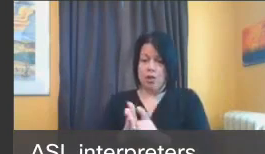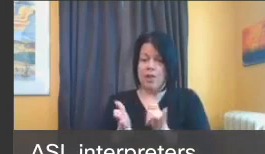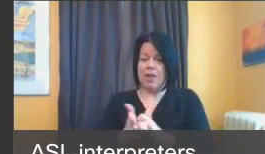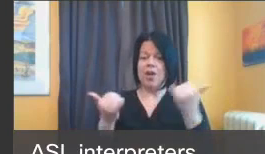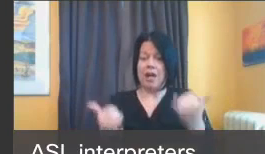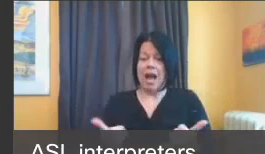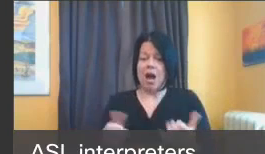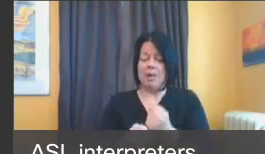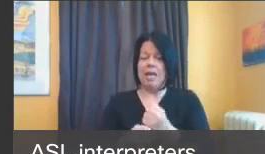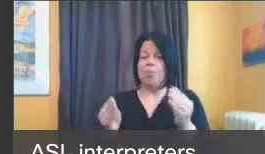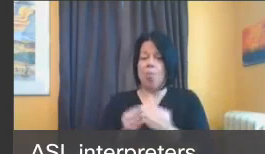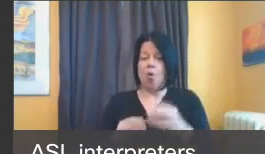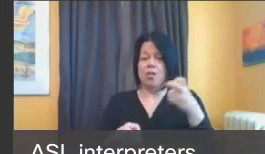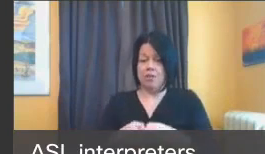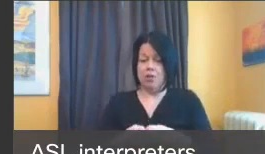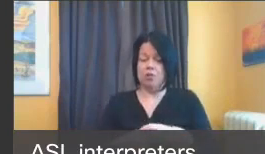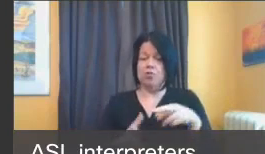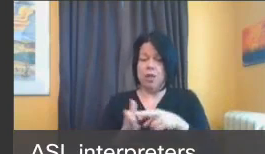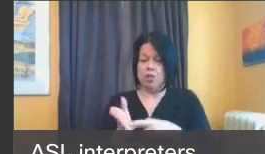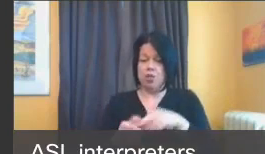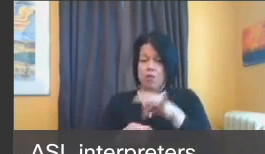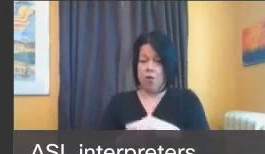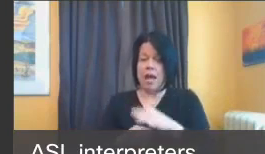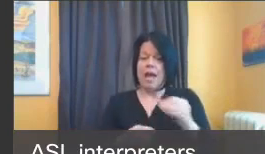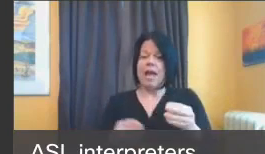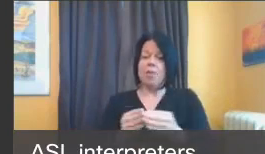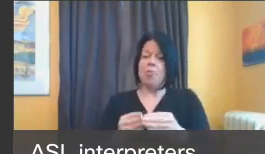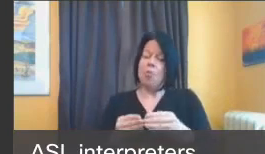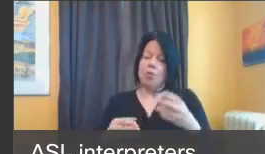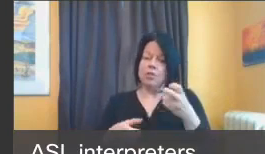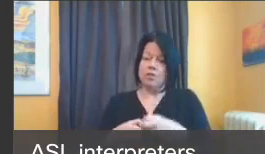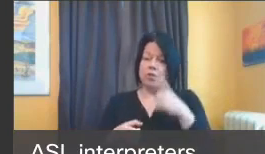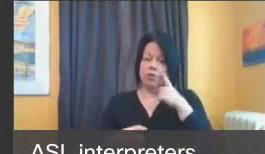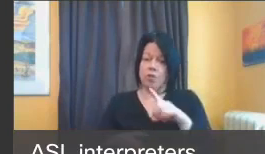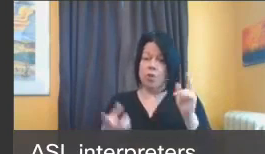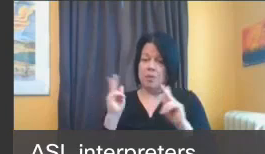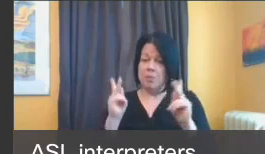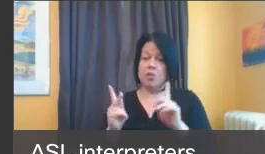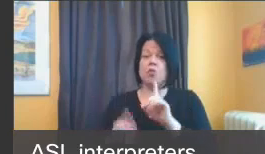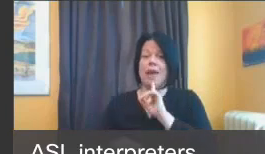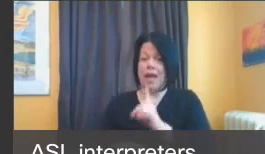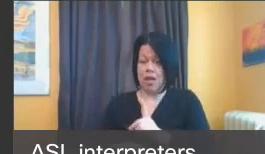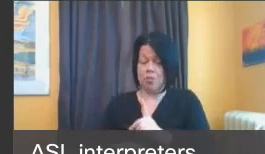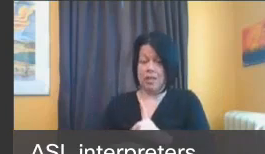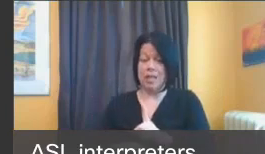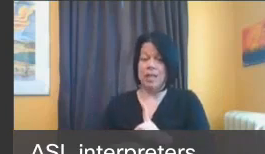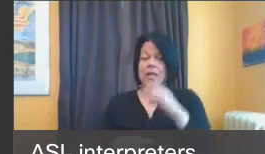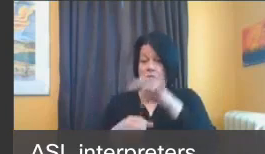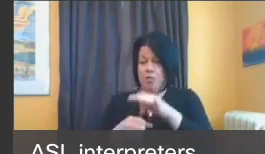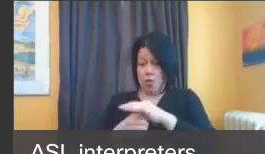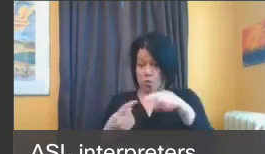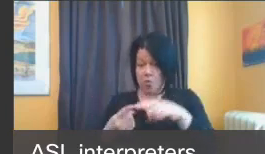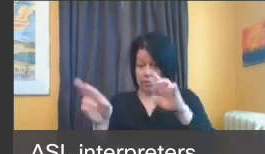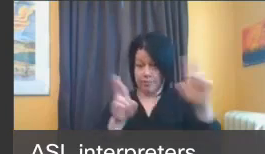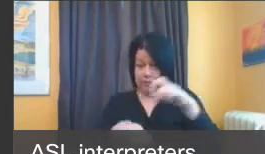more difficult for people to register to vote, as well as more difficult for people to actually participate when it comes time to